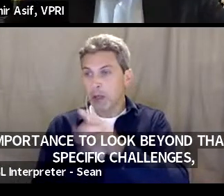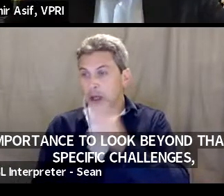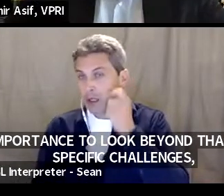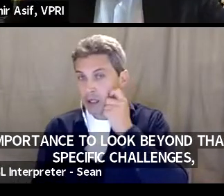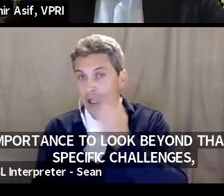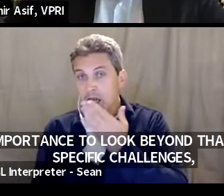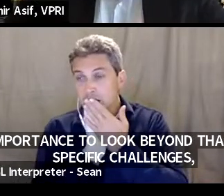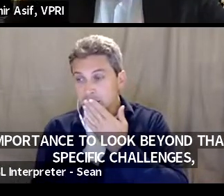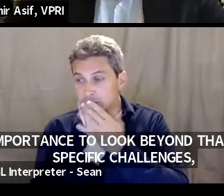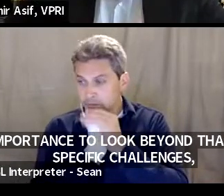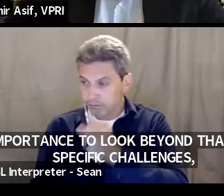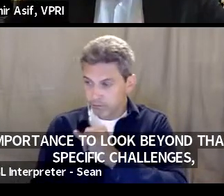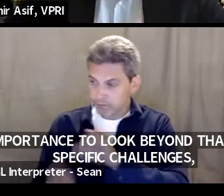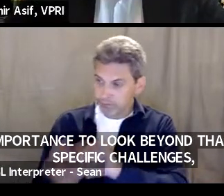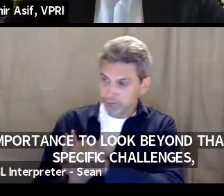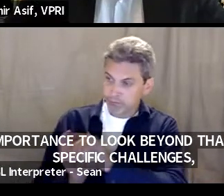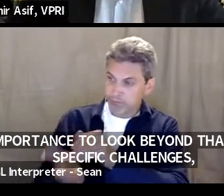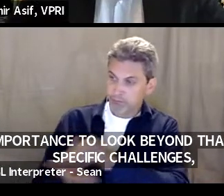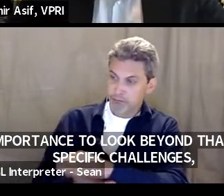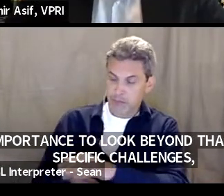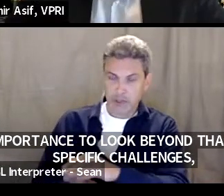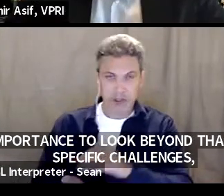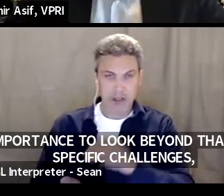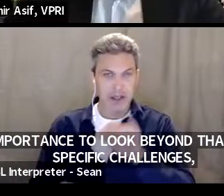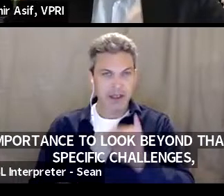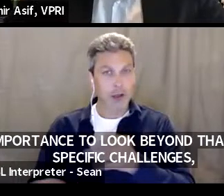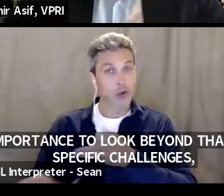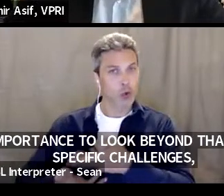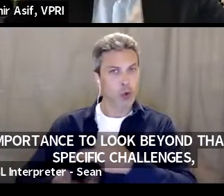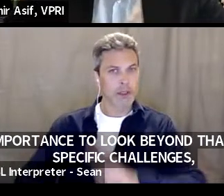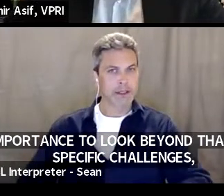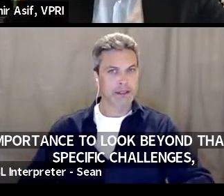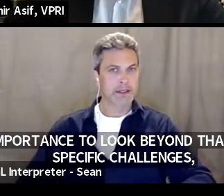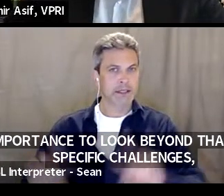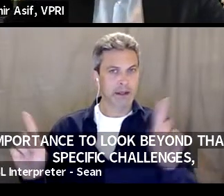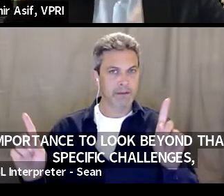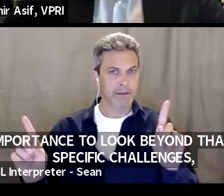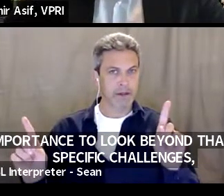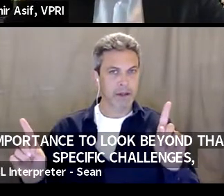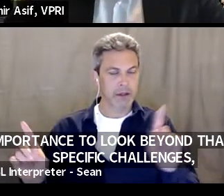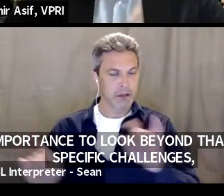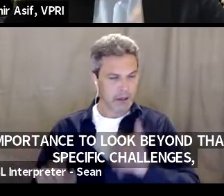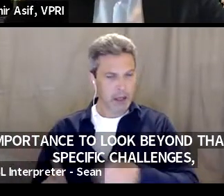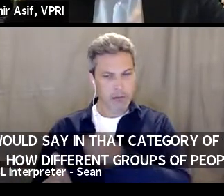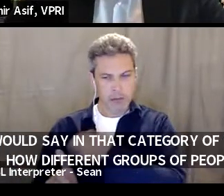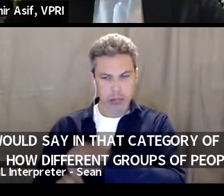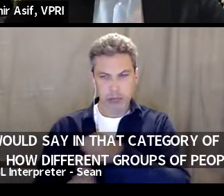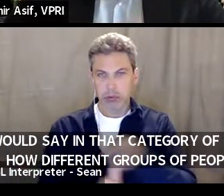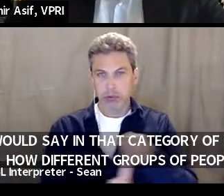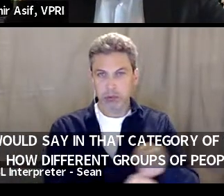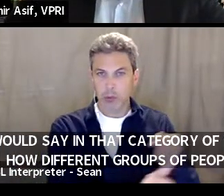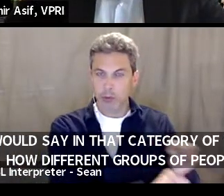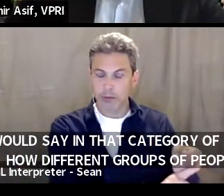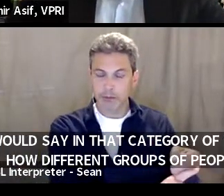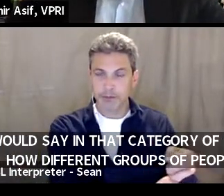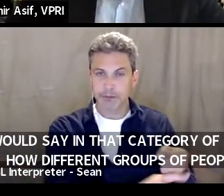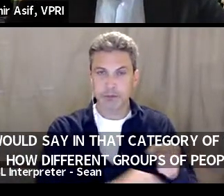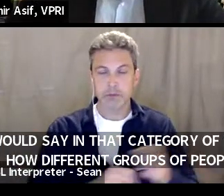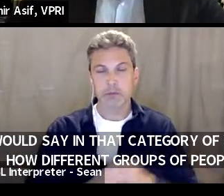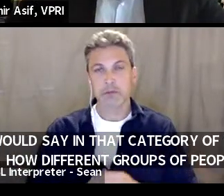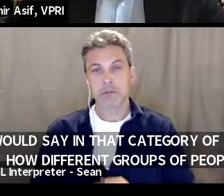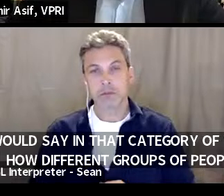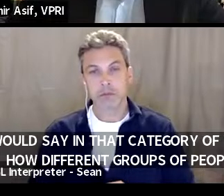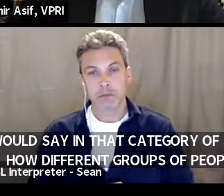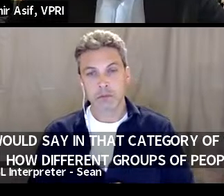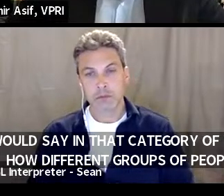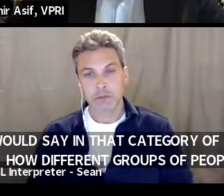different groups of people within that broad category are impacted. And although I want to